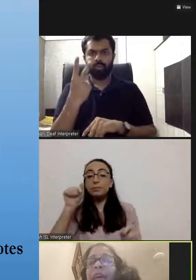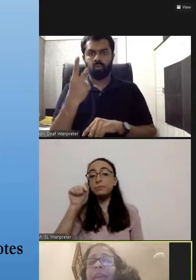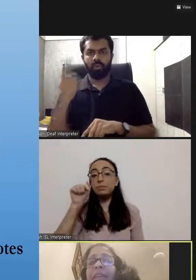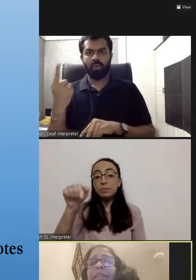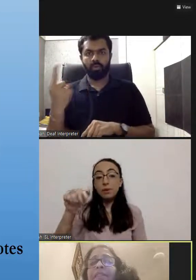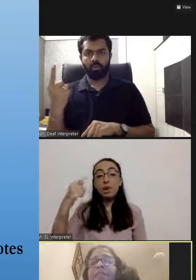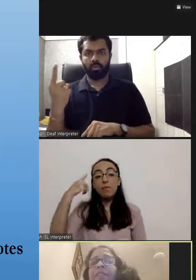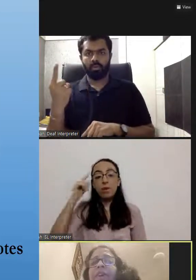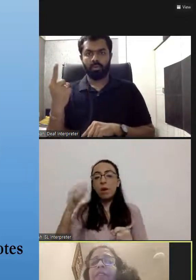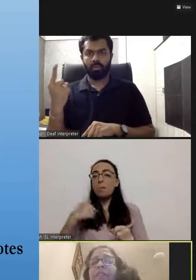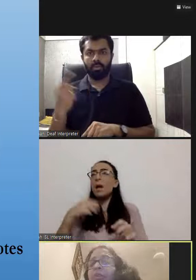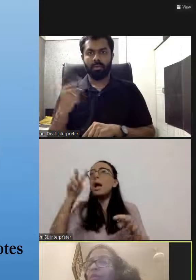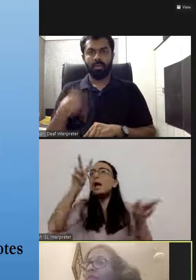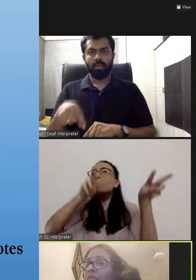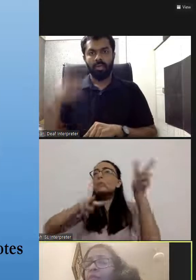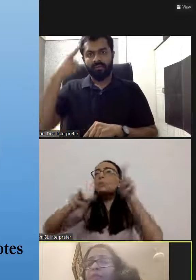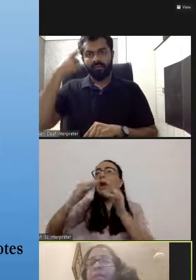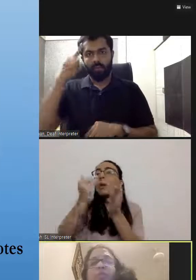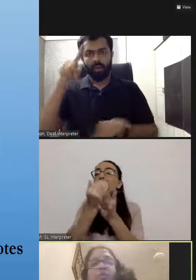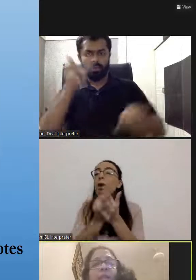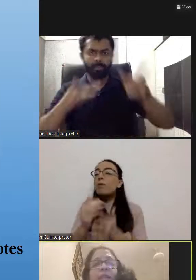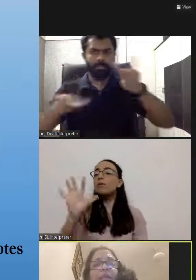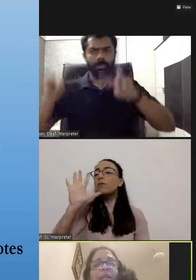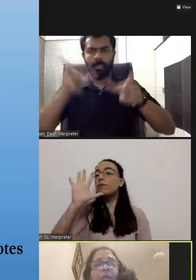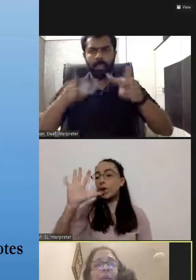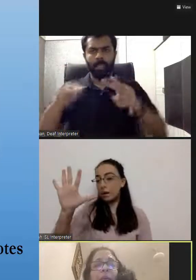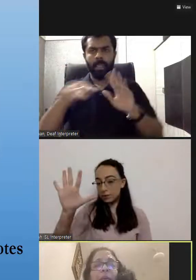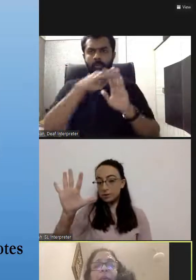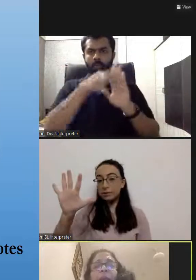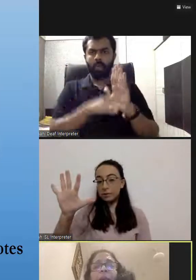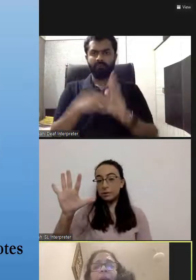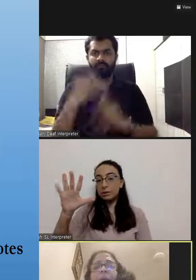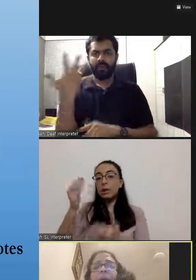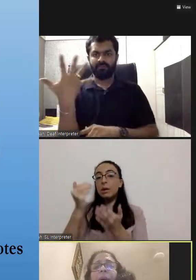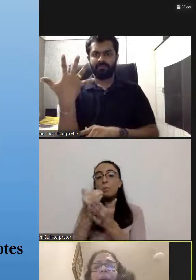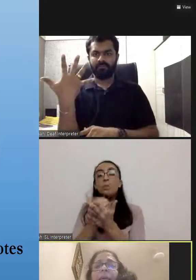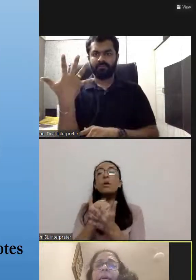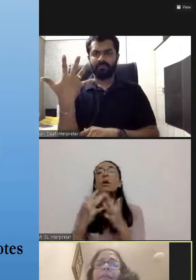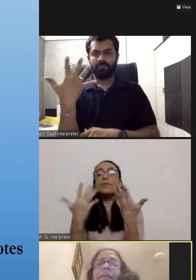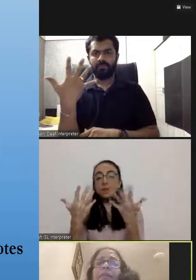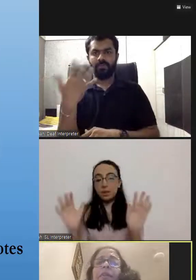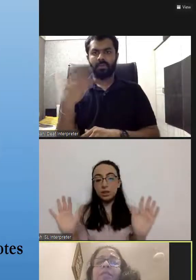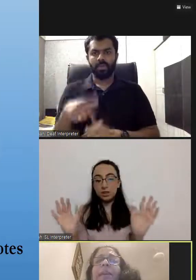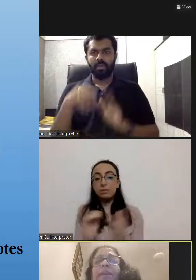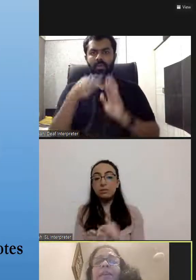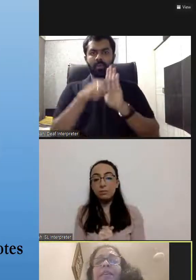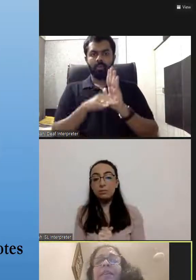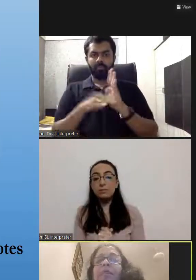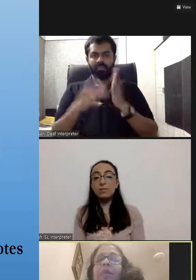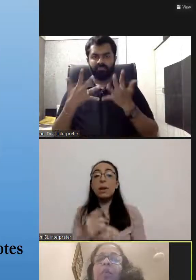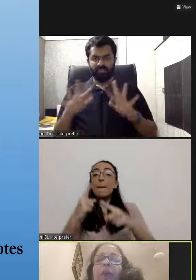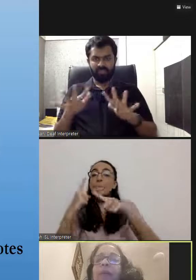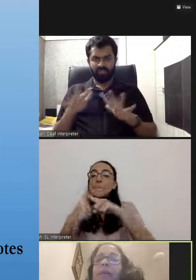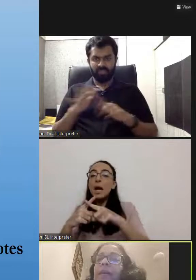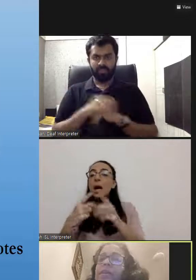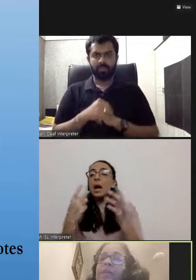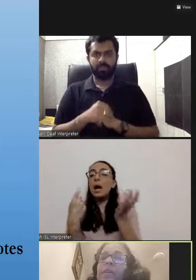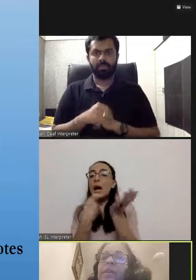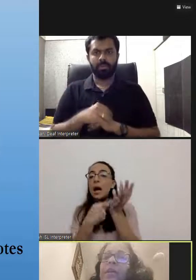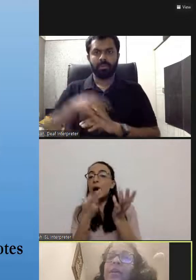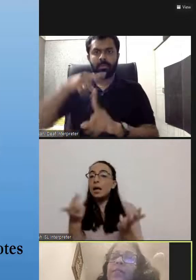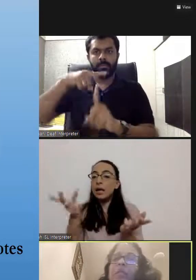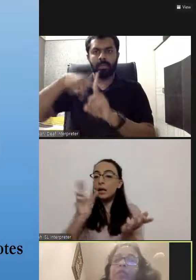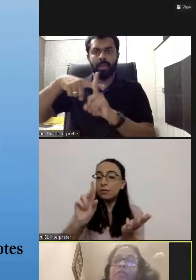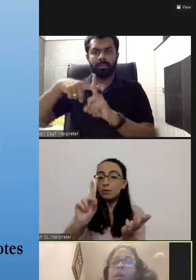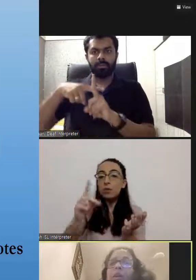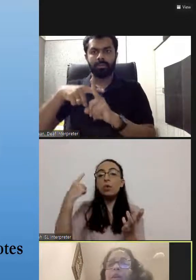of side events was done for 2015 to 21 only. And there was also a desk review of other